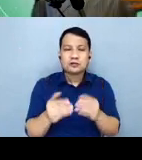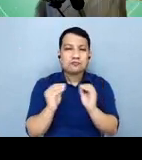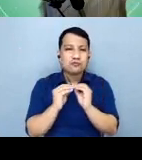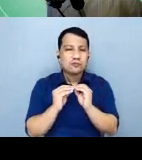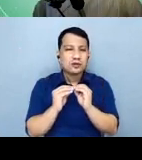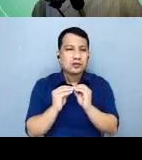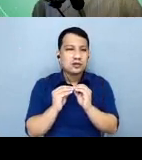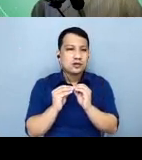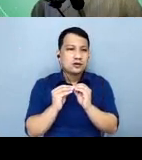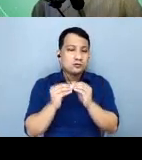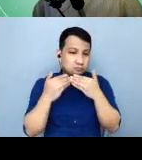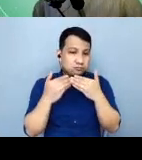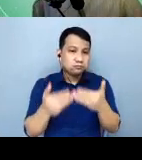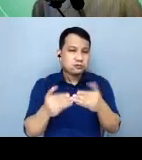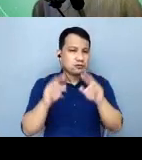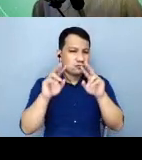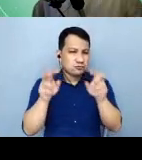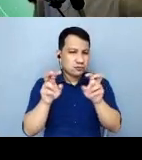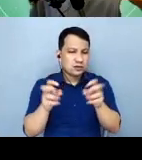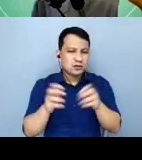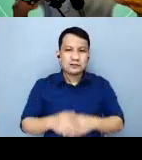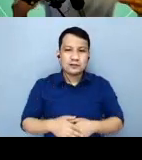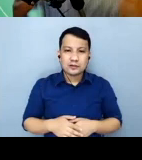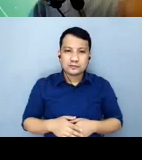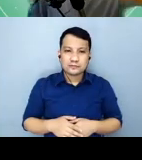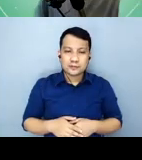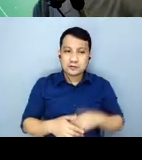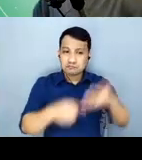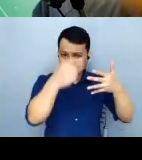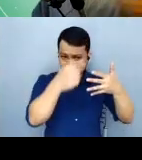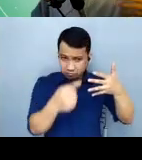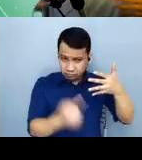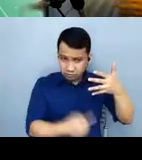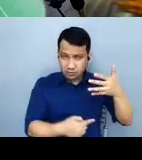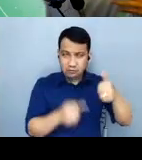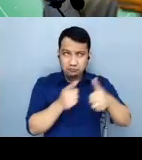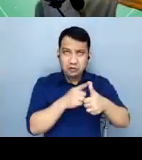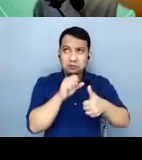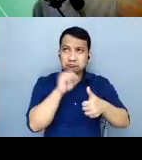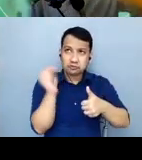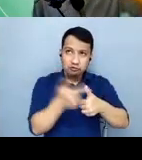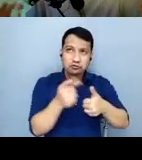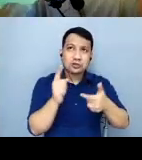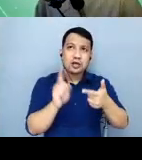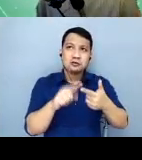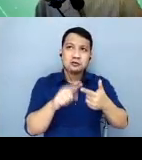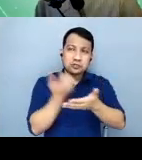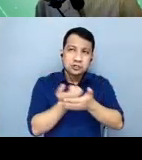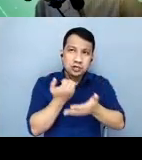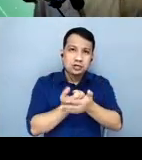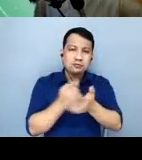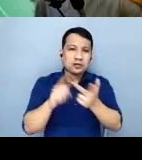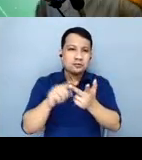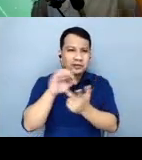a complex topic. But by breaking it down, we can look at the social, we can take a look at the economic and the environmental